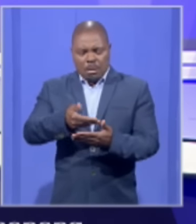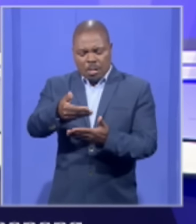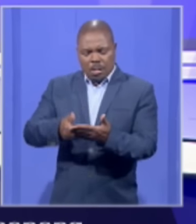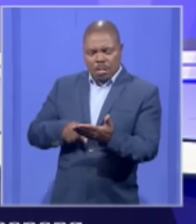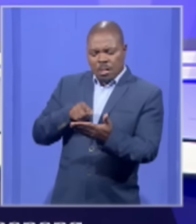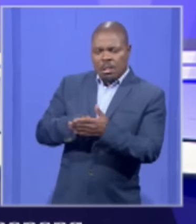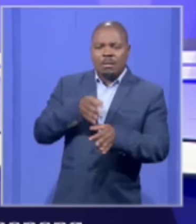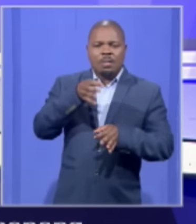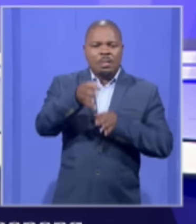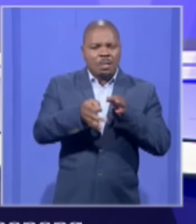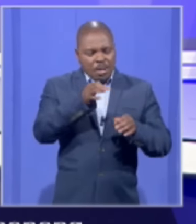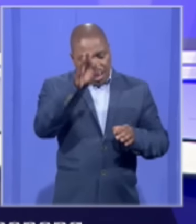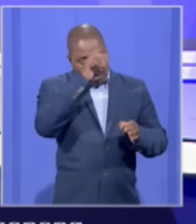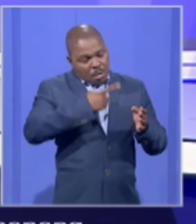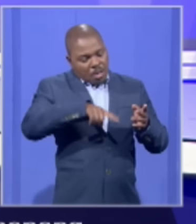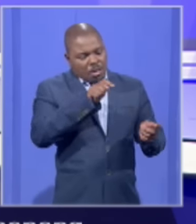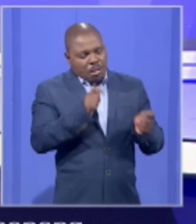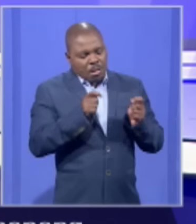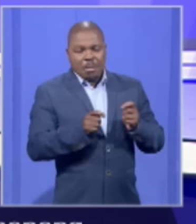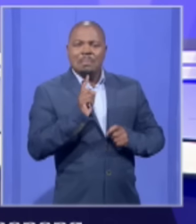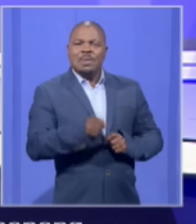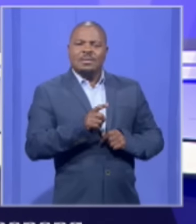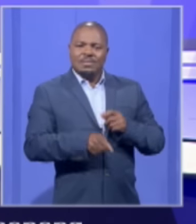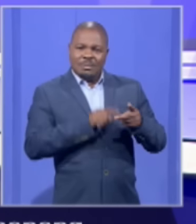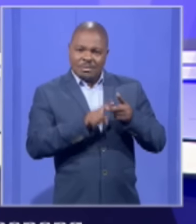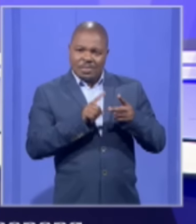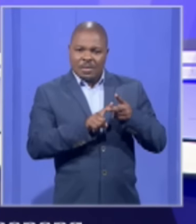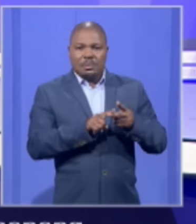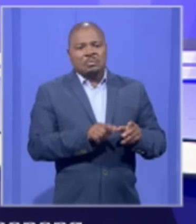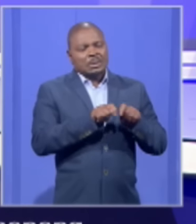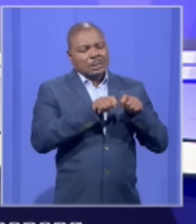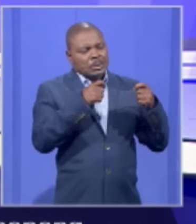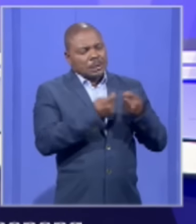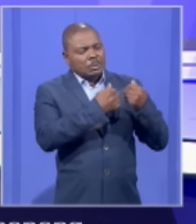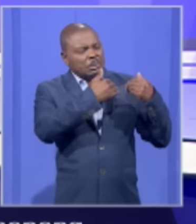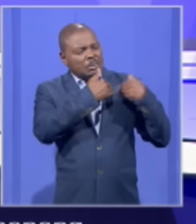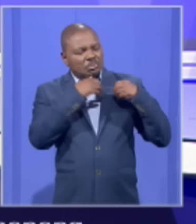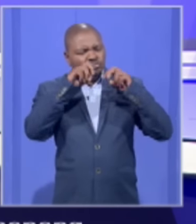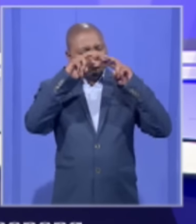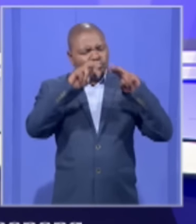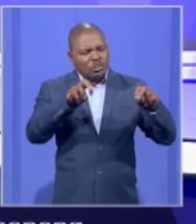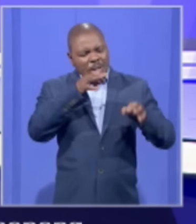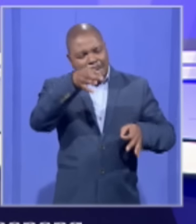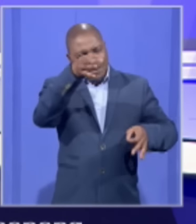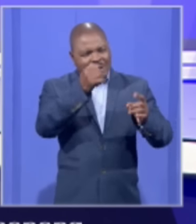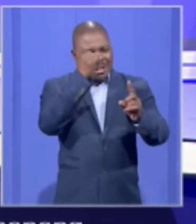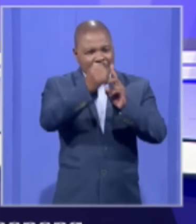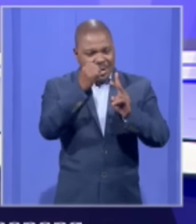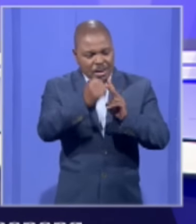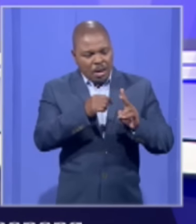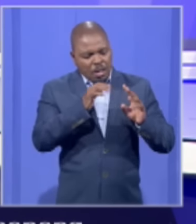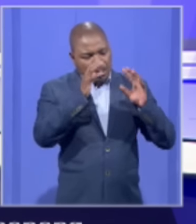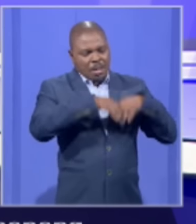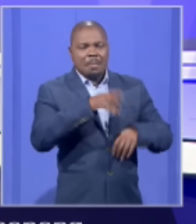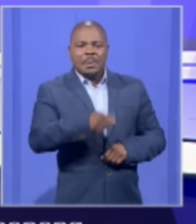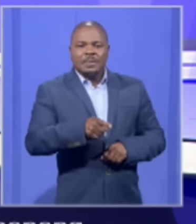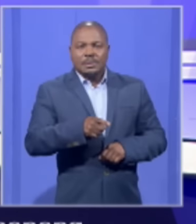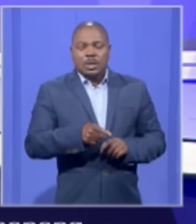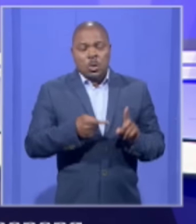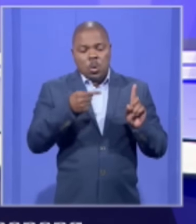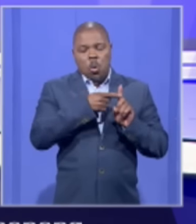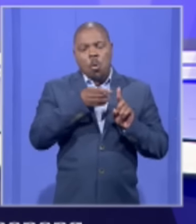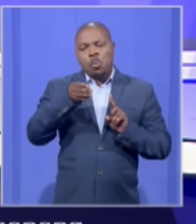tlhalosa diphetogo mo sepodising go akaretsa le go phatlaladiwa ga setlhopha sa tiro sa dipolao tsa sepolotiki. Mkhwanazi o